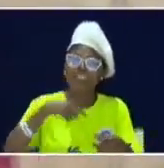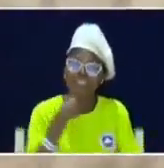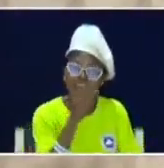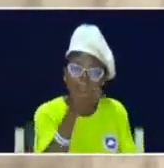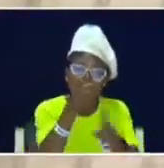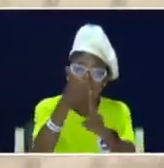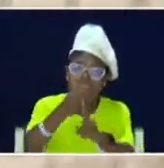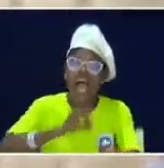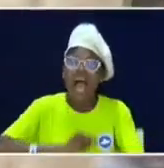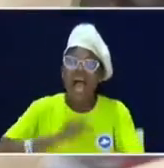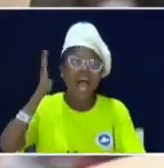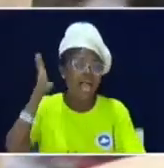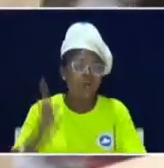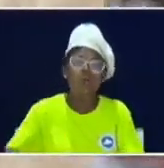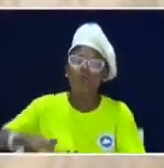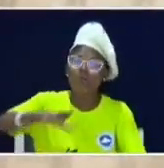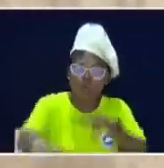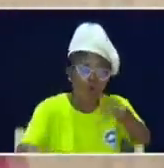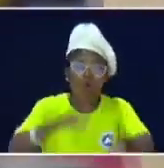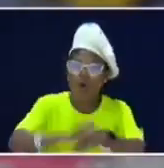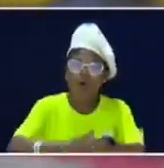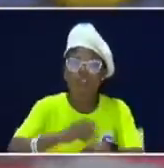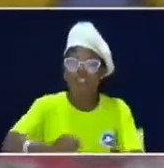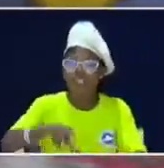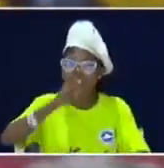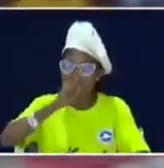on the eagle's wings by force.